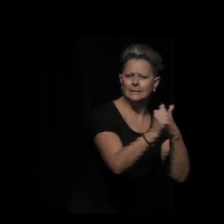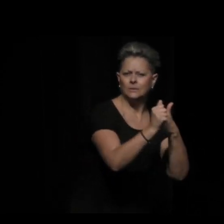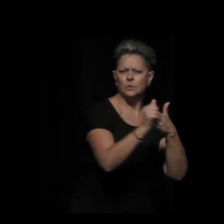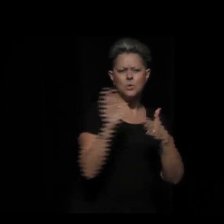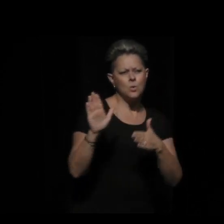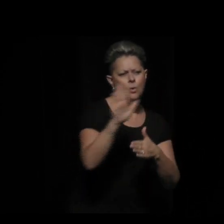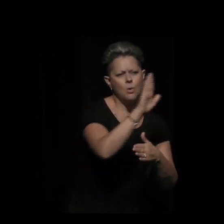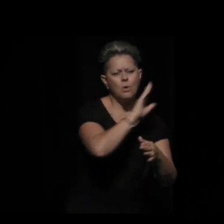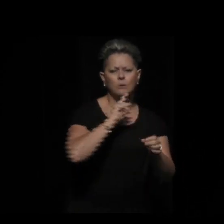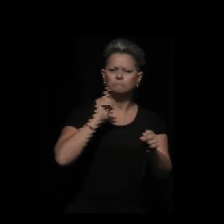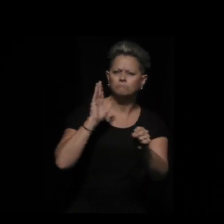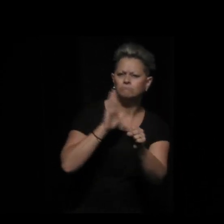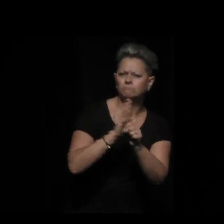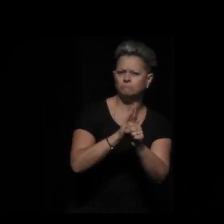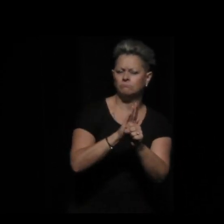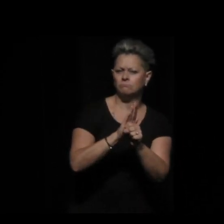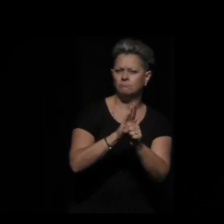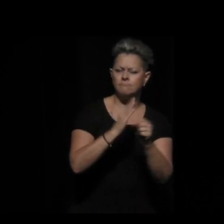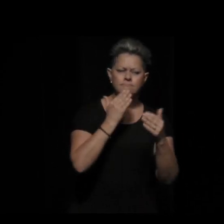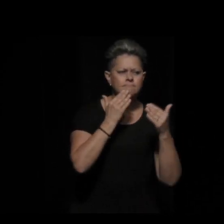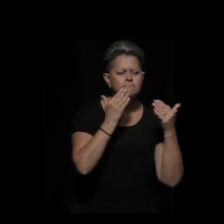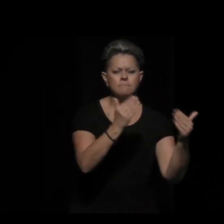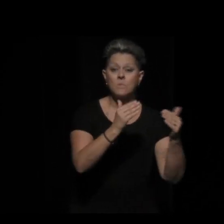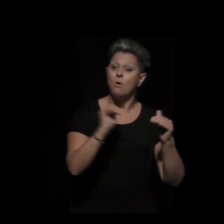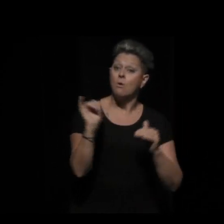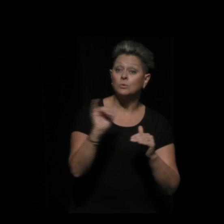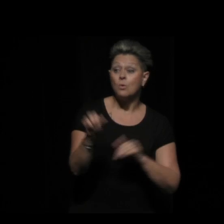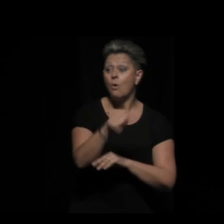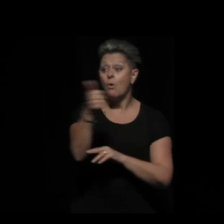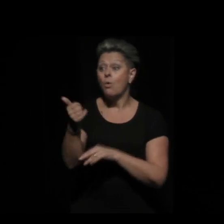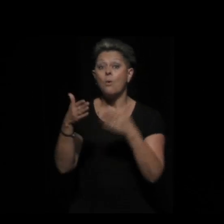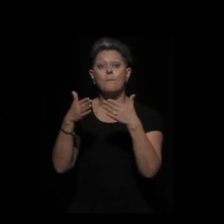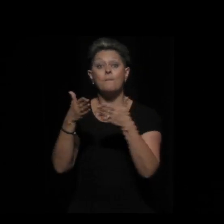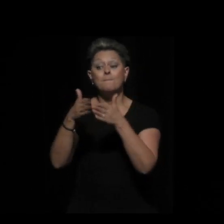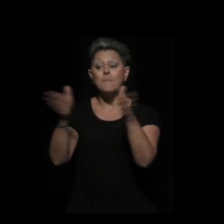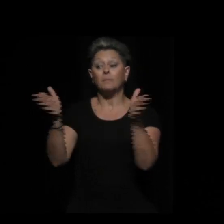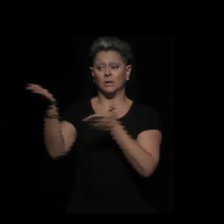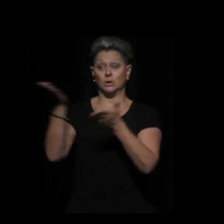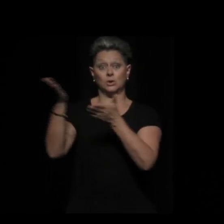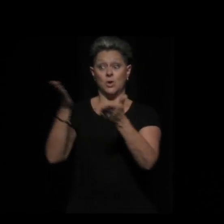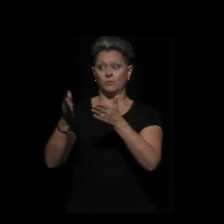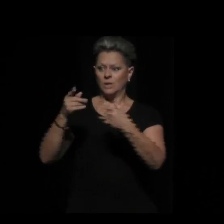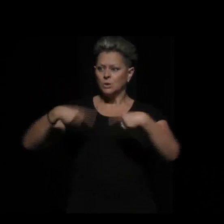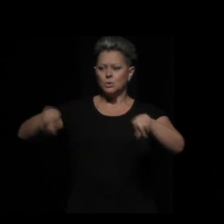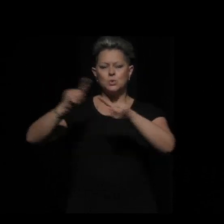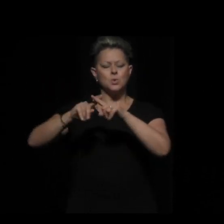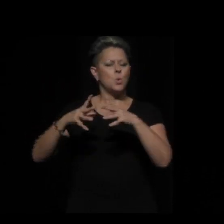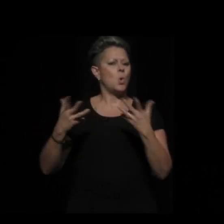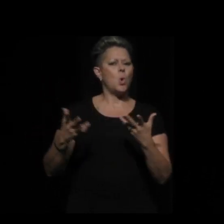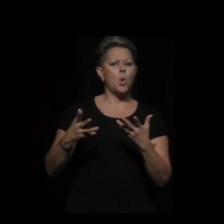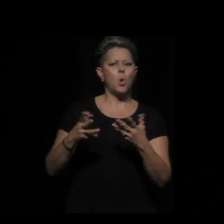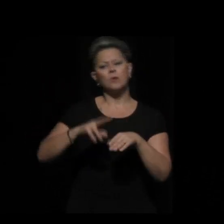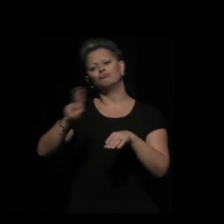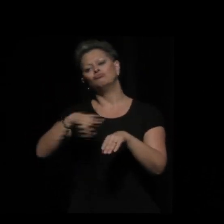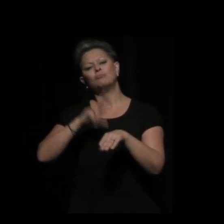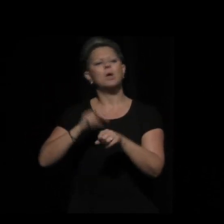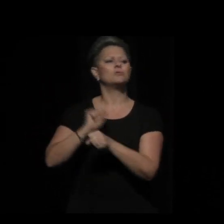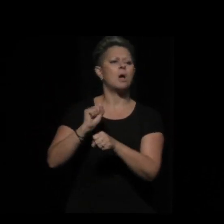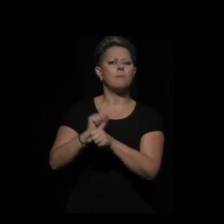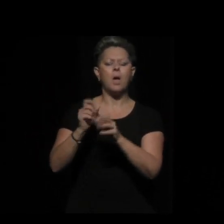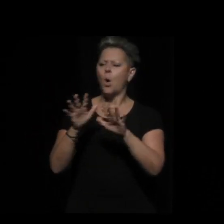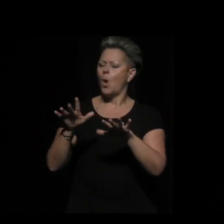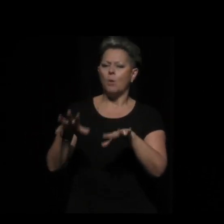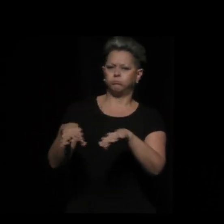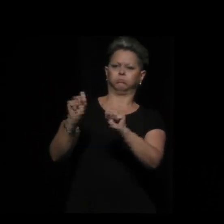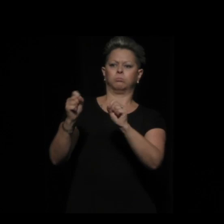commitment. As well, thank you to all members of the public service who went above and beyond during what was a very challenging